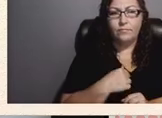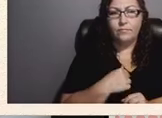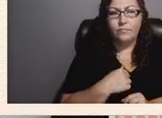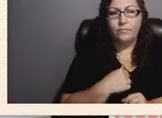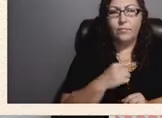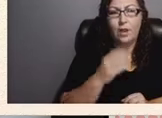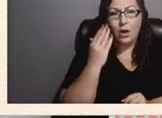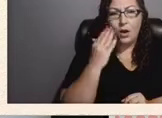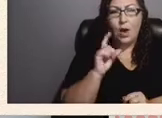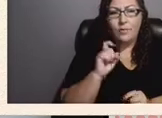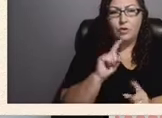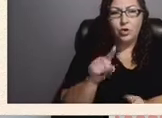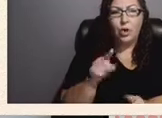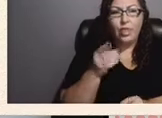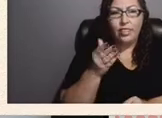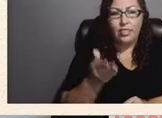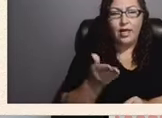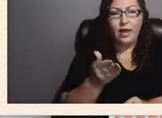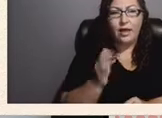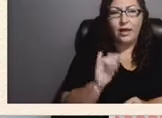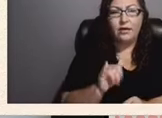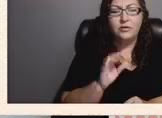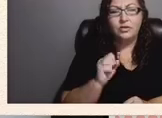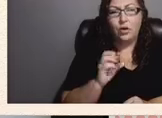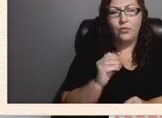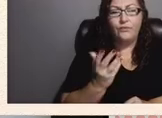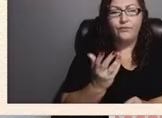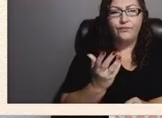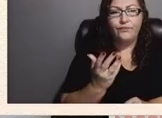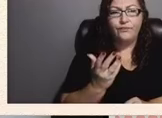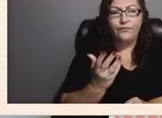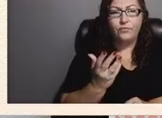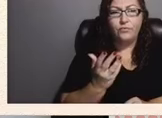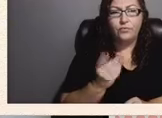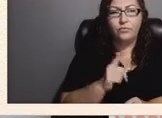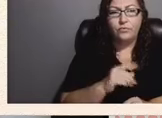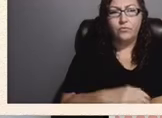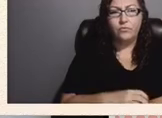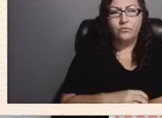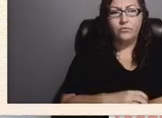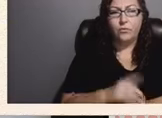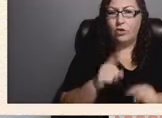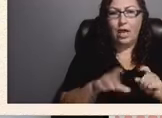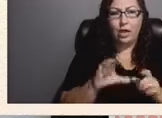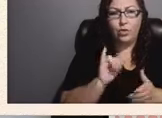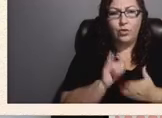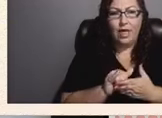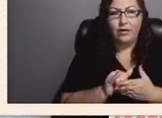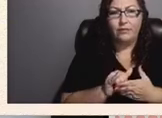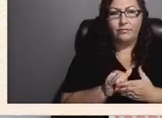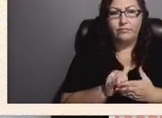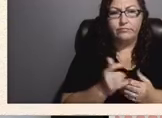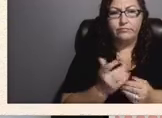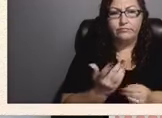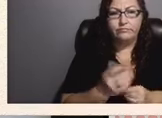You know? So you really can't, you can't do that. Wait, can't do